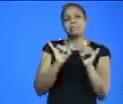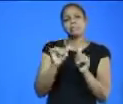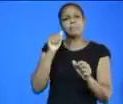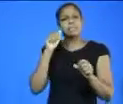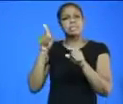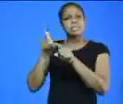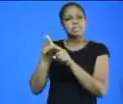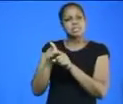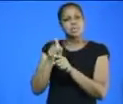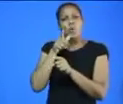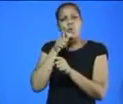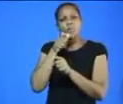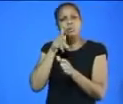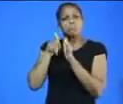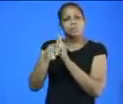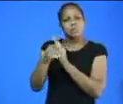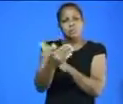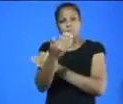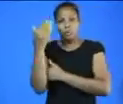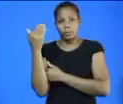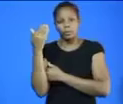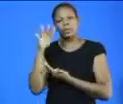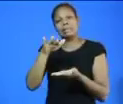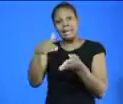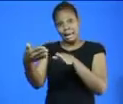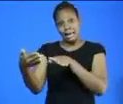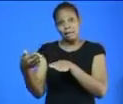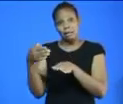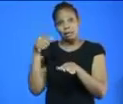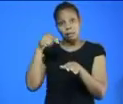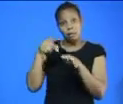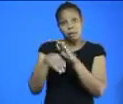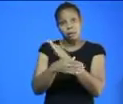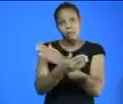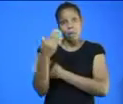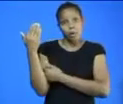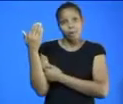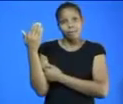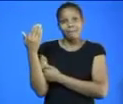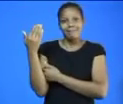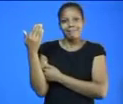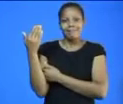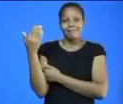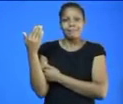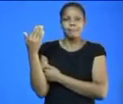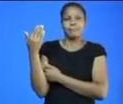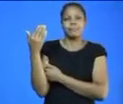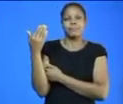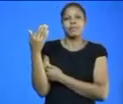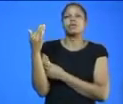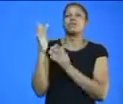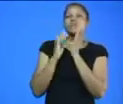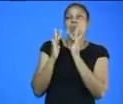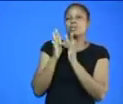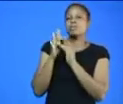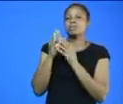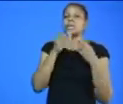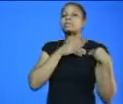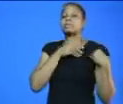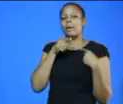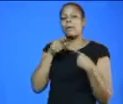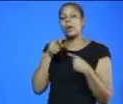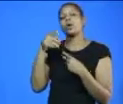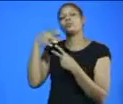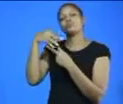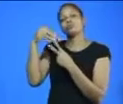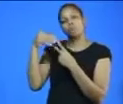kindness sealed that decision, and death cannot take that away.